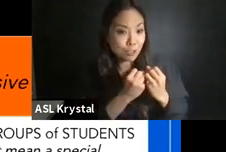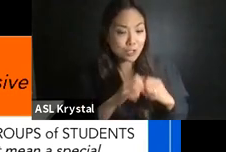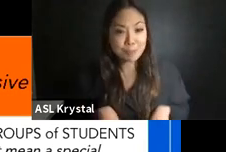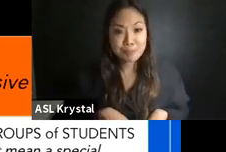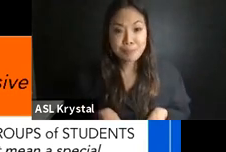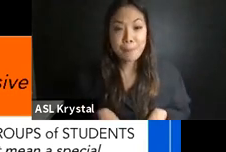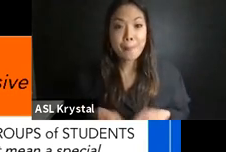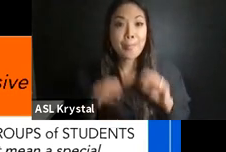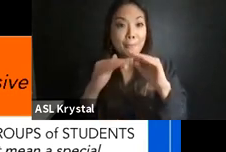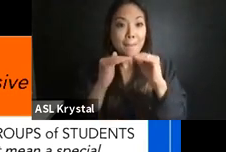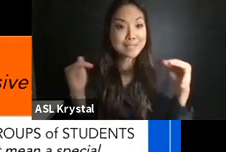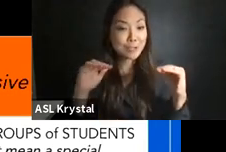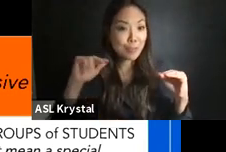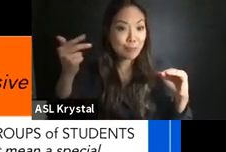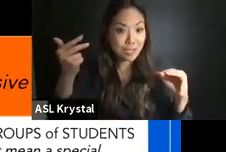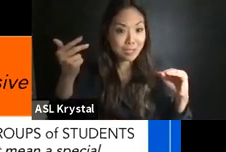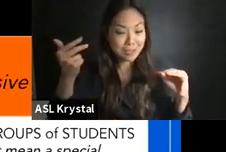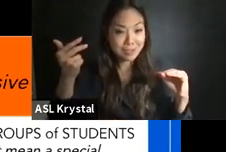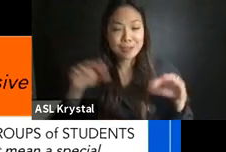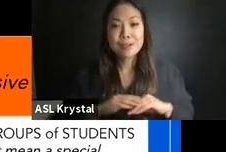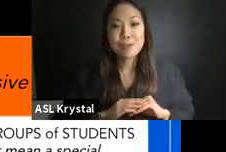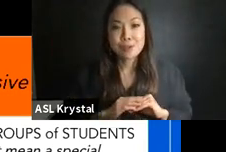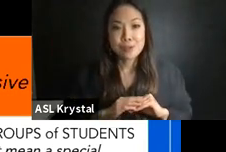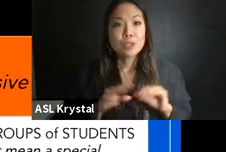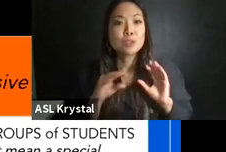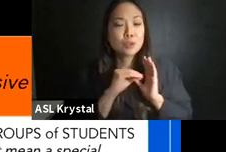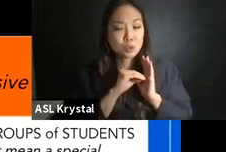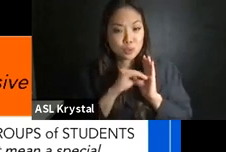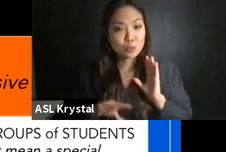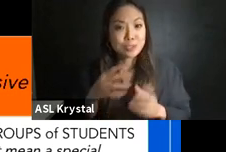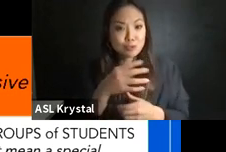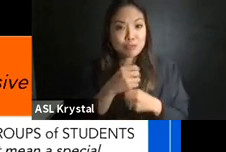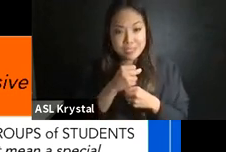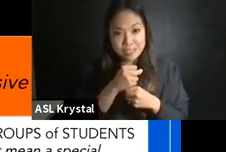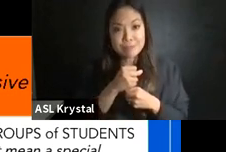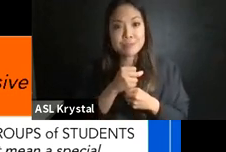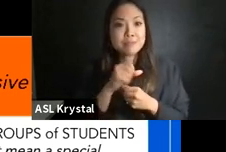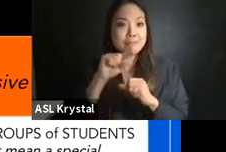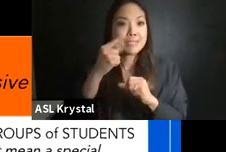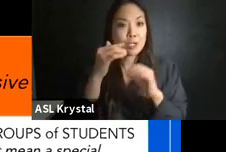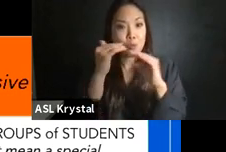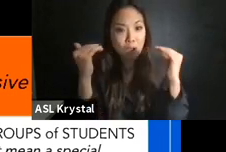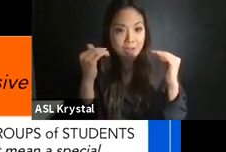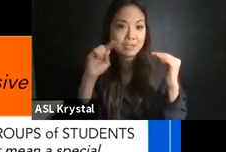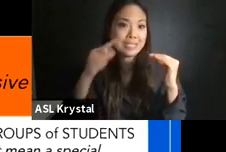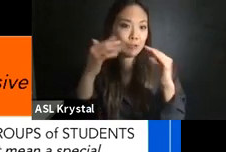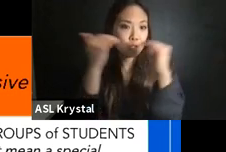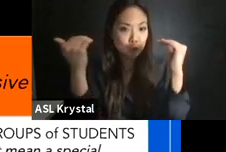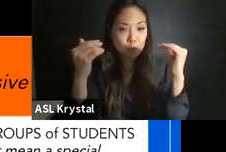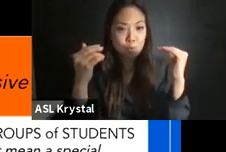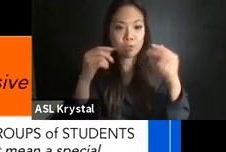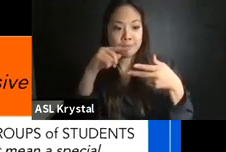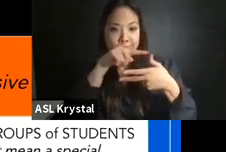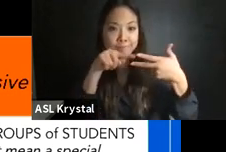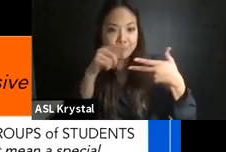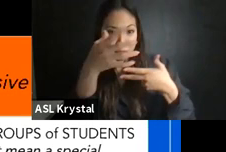the mtss structure once again students receive all of the services in tier one and tier two but in